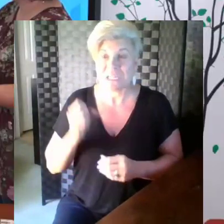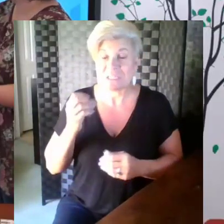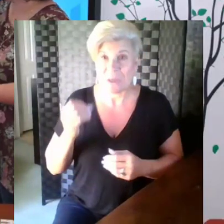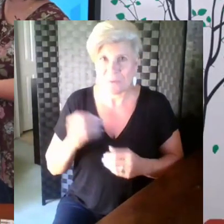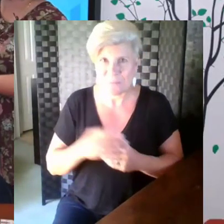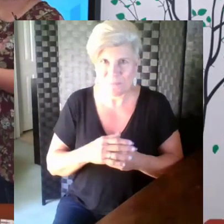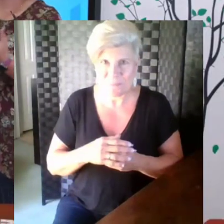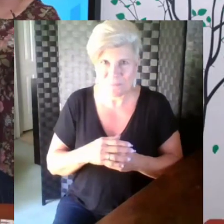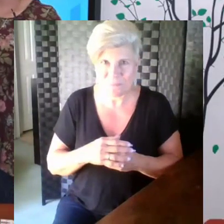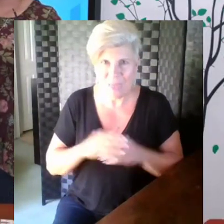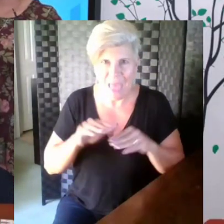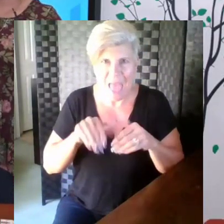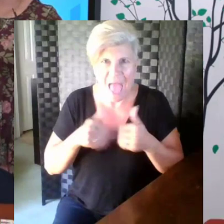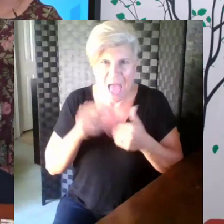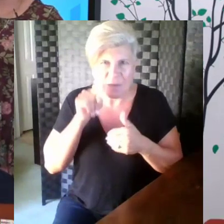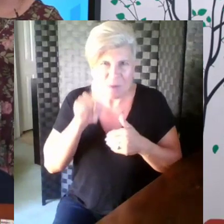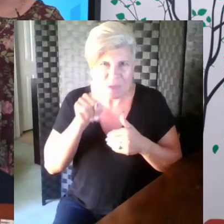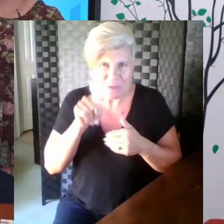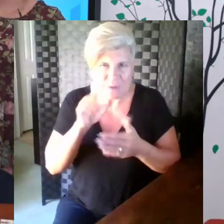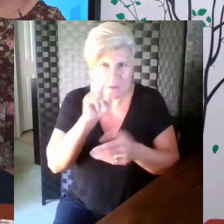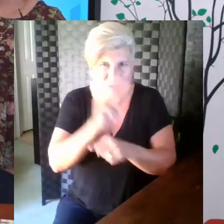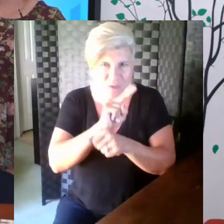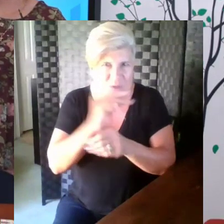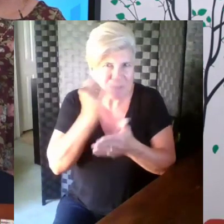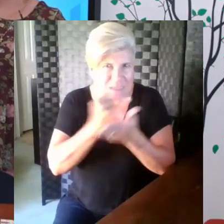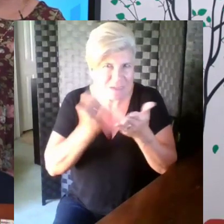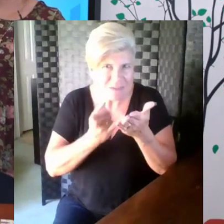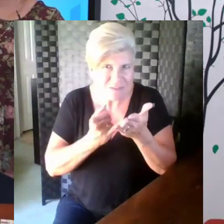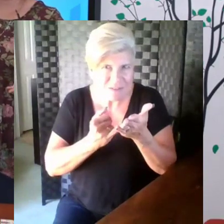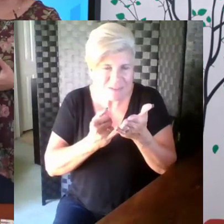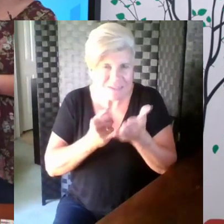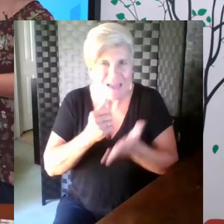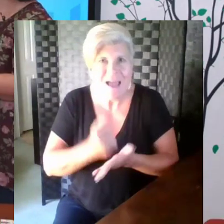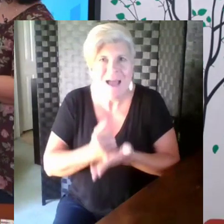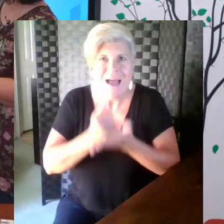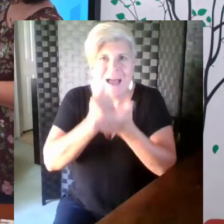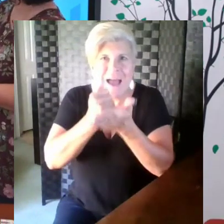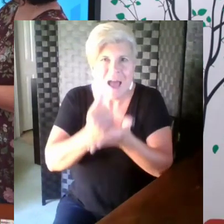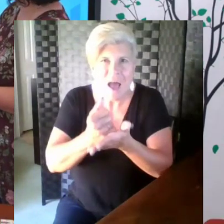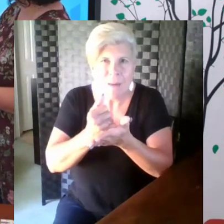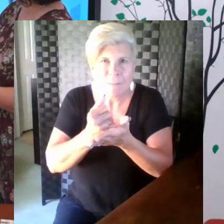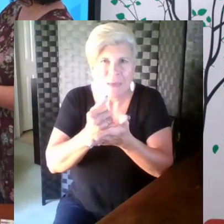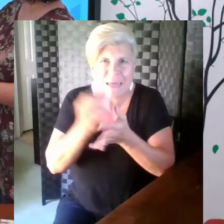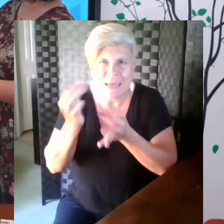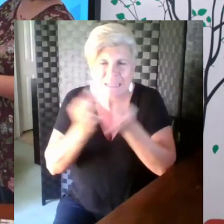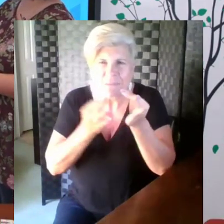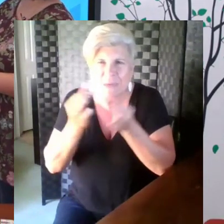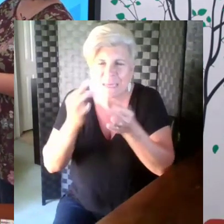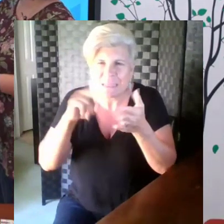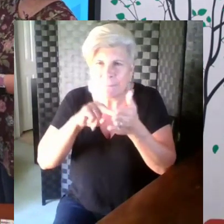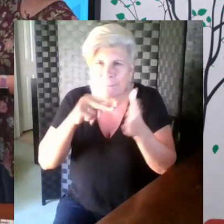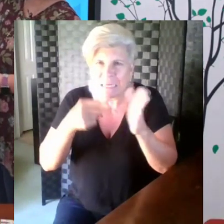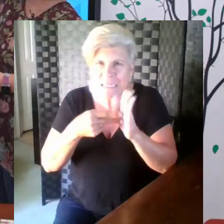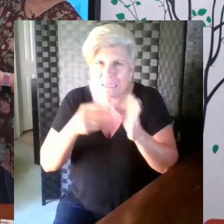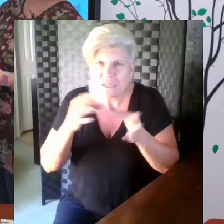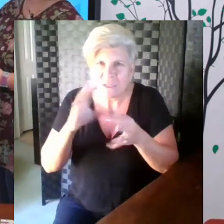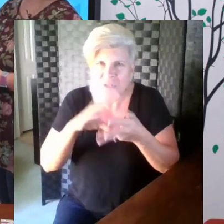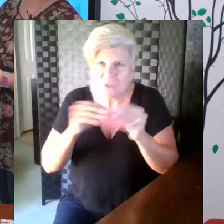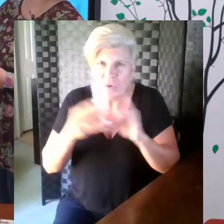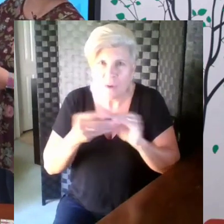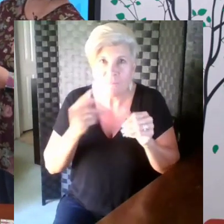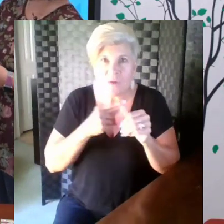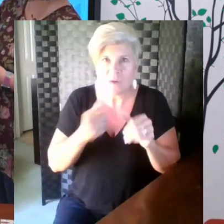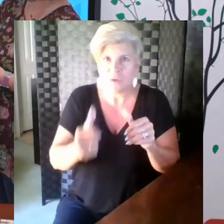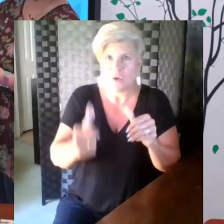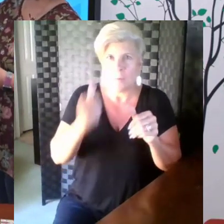So, how can you use illustrations to help convey the meaning of the story?